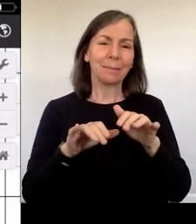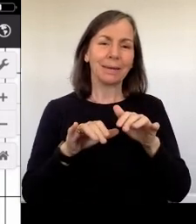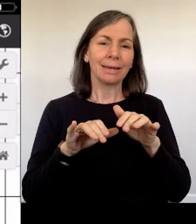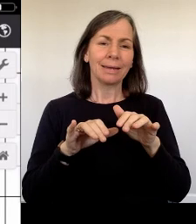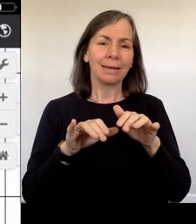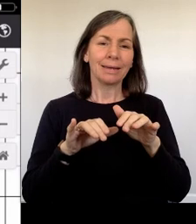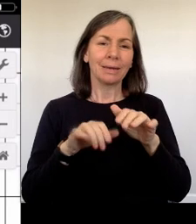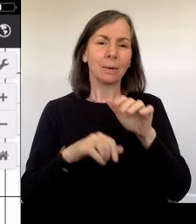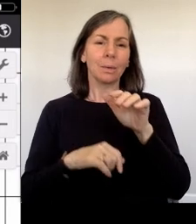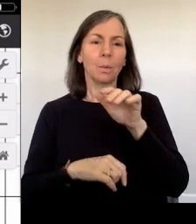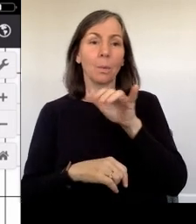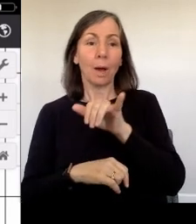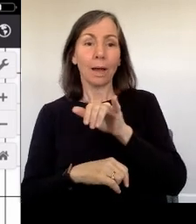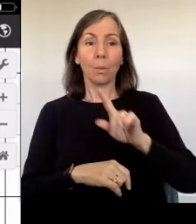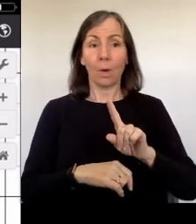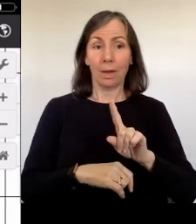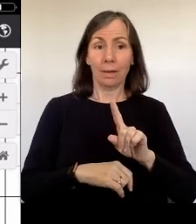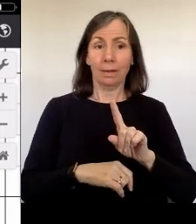y1.